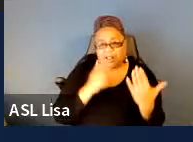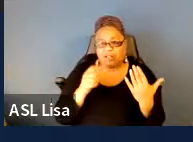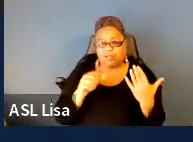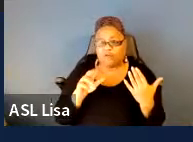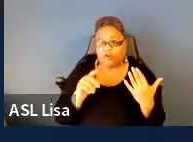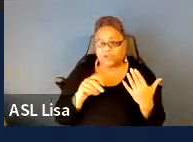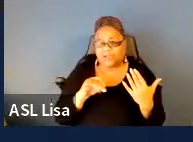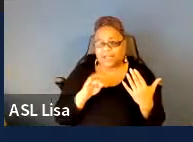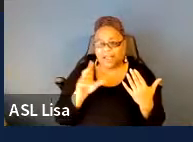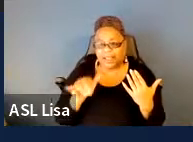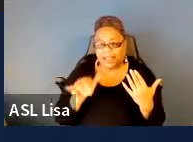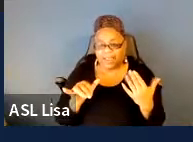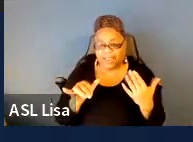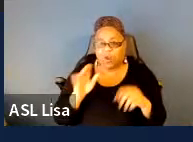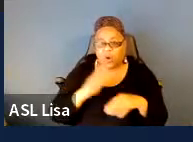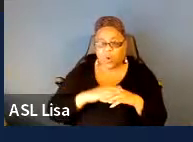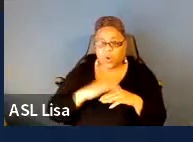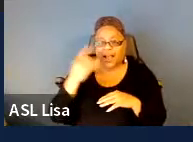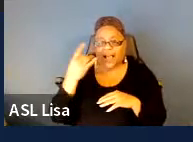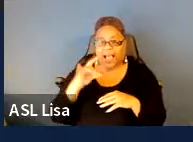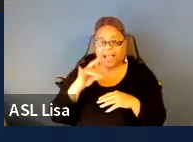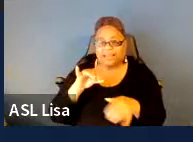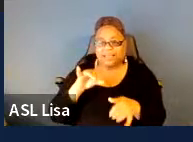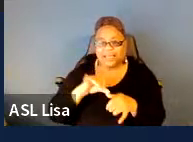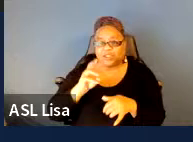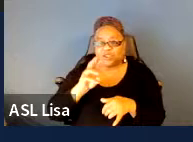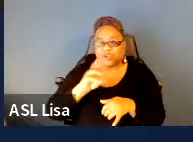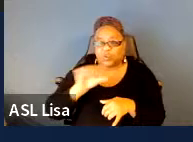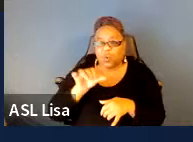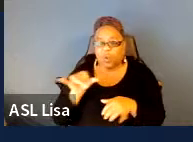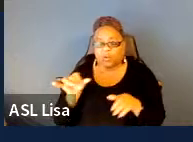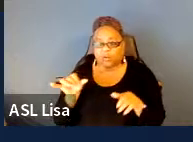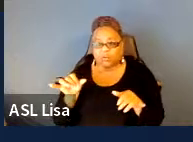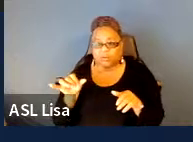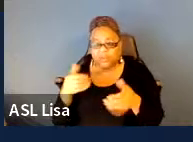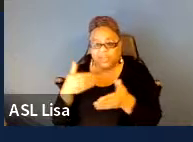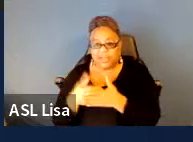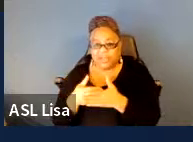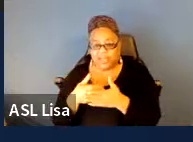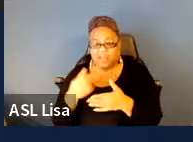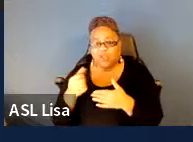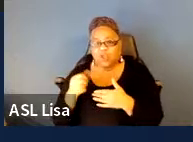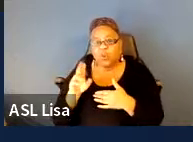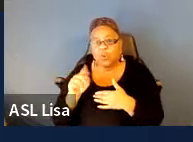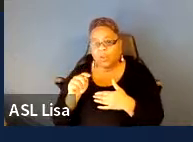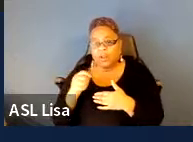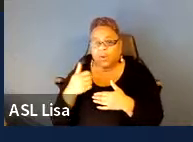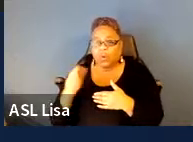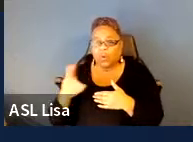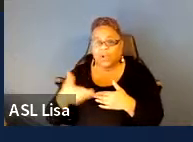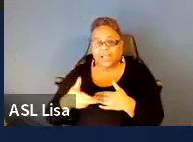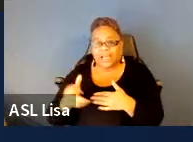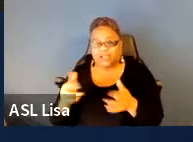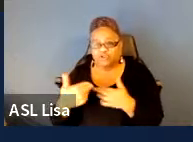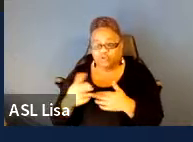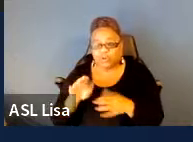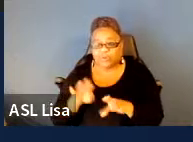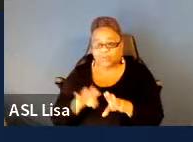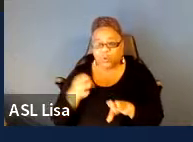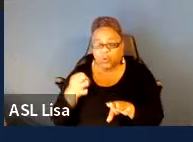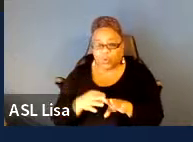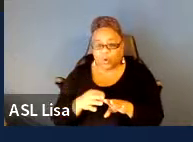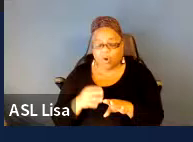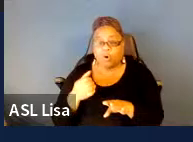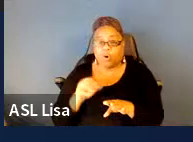the 18-inch wall adjacent to the unit or guest room door, and sometimes on the wall perpendicular